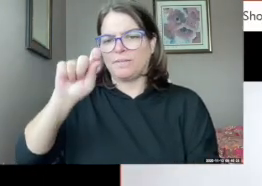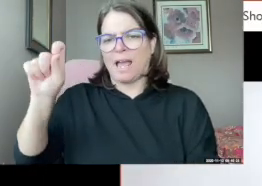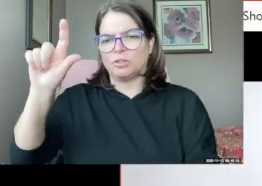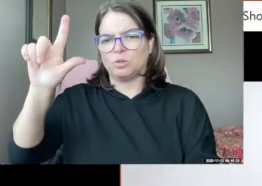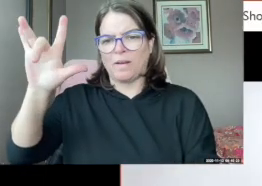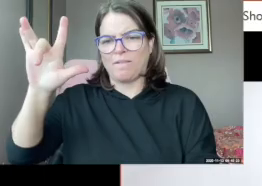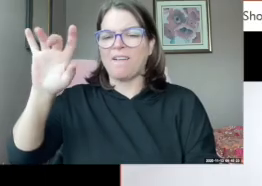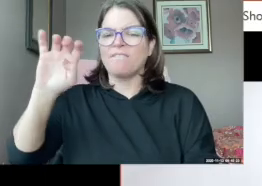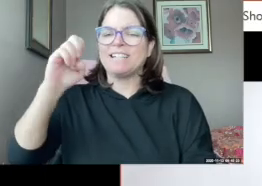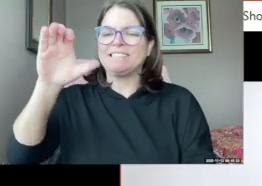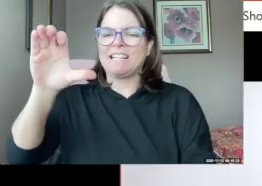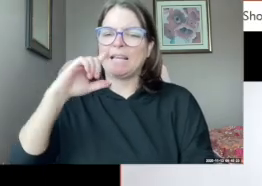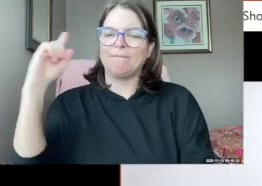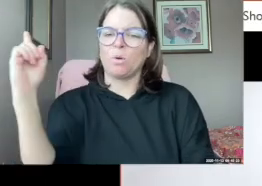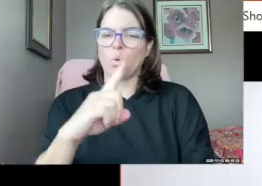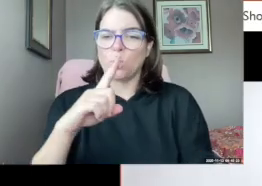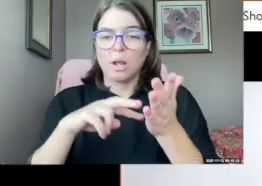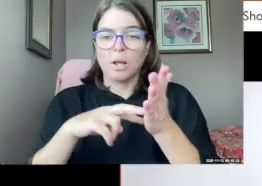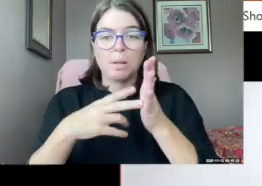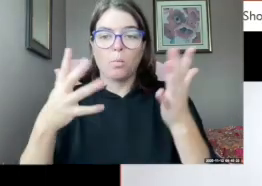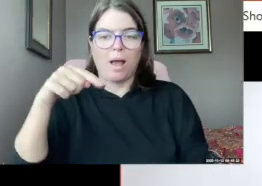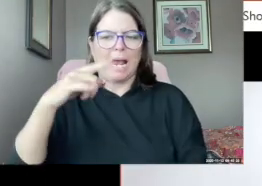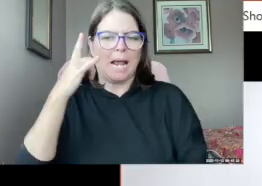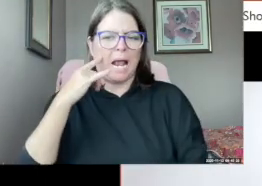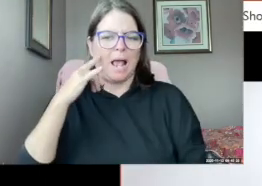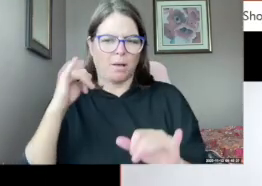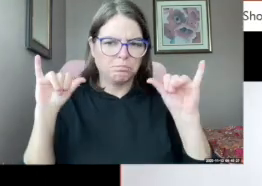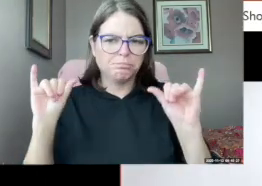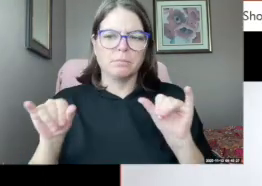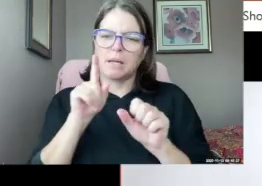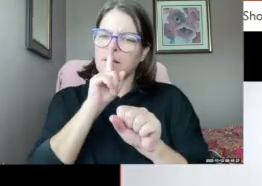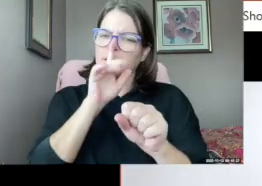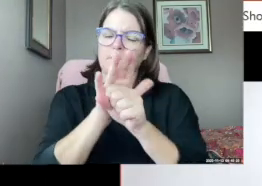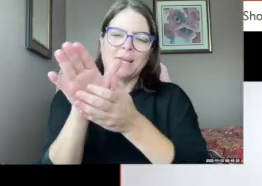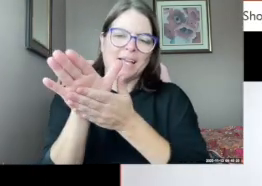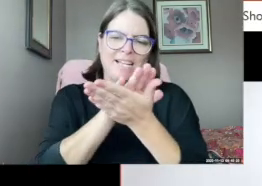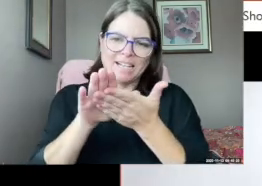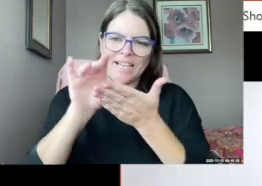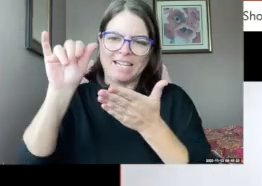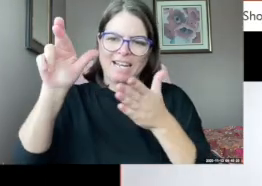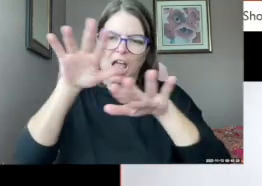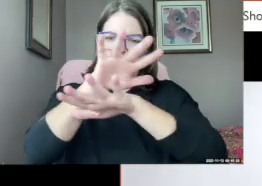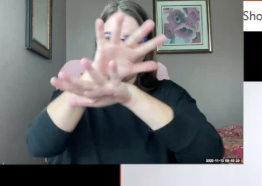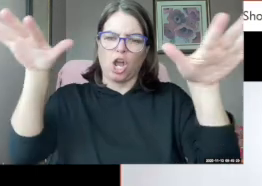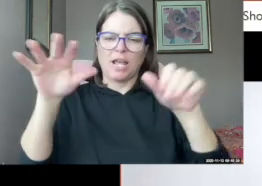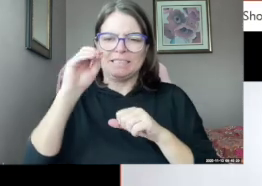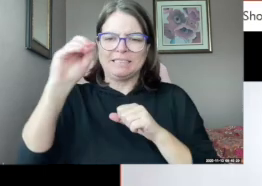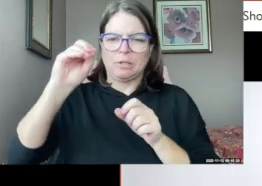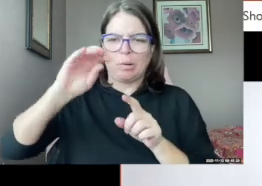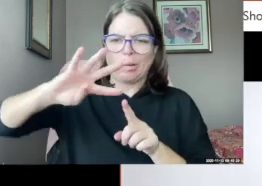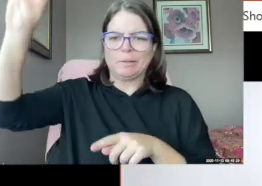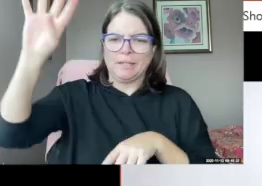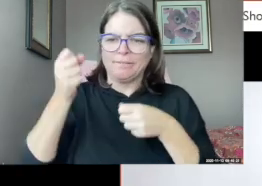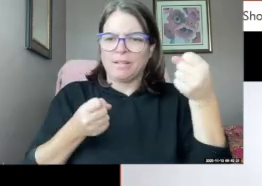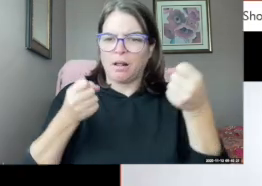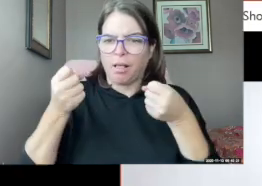N-27-25. This order shows California's strong commitment to clean air and zero emission vehicles, especially in